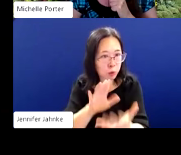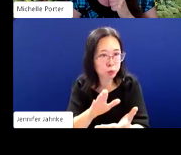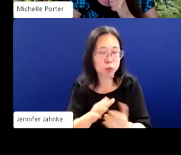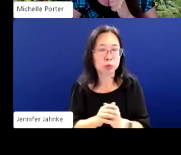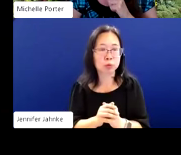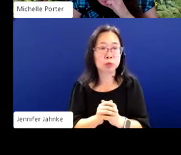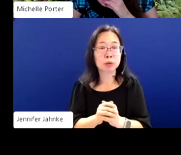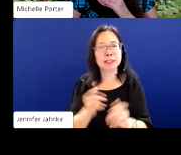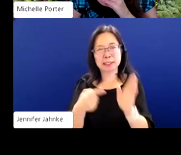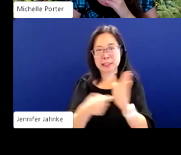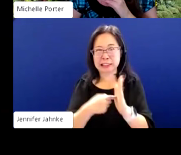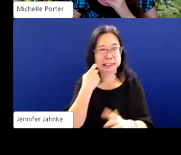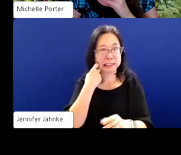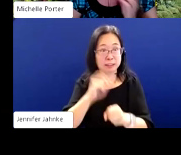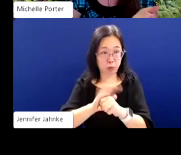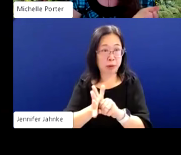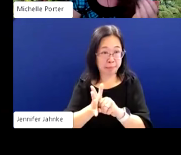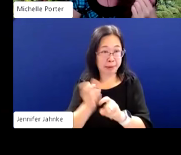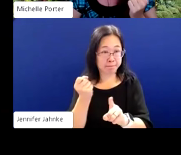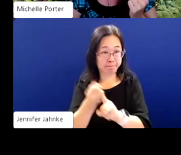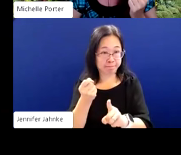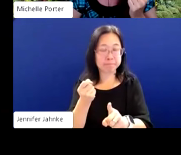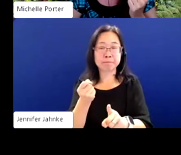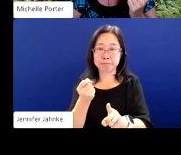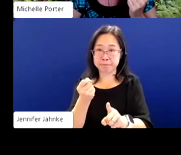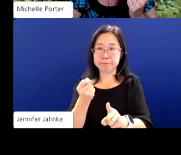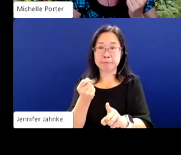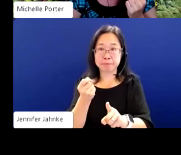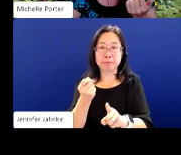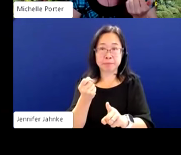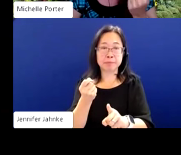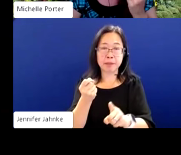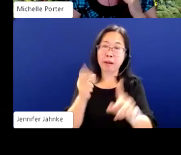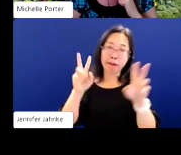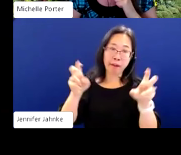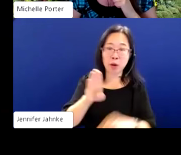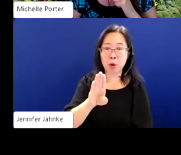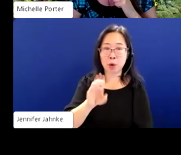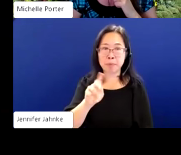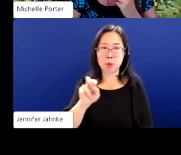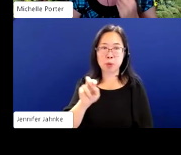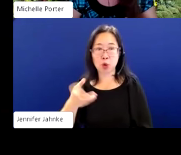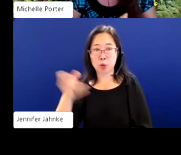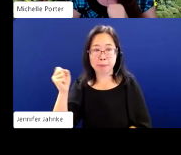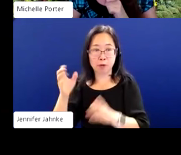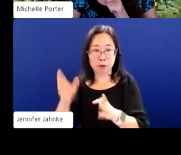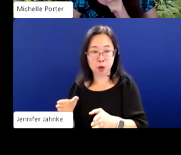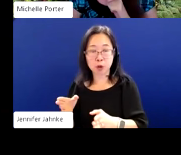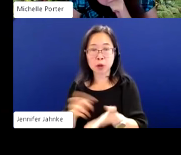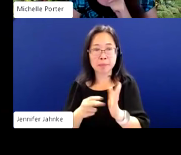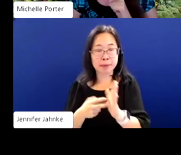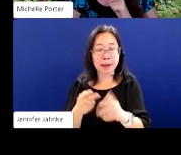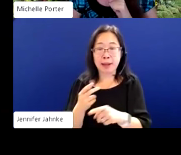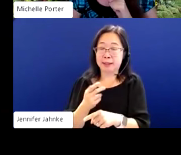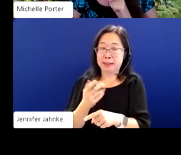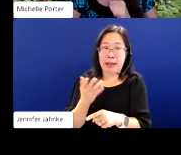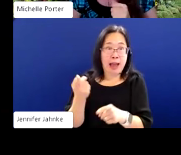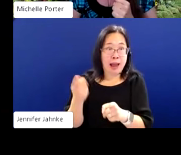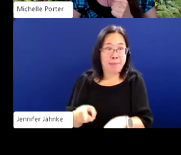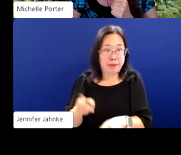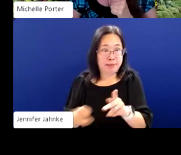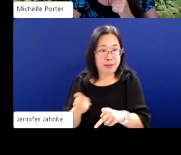the pandemic, boomer remover, where people seem to have some sort of glee with the fact